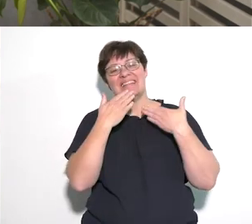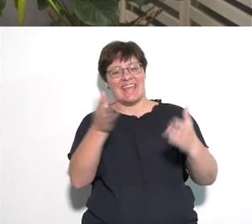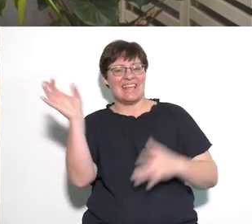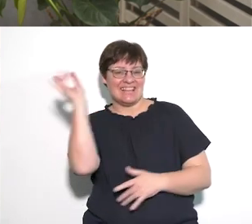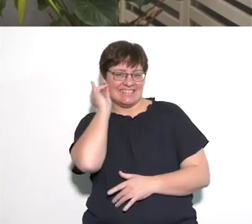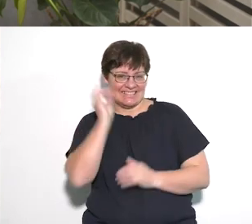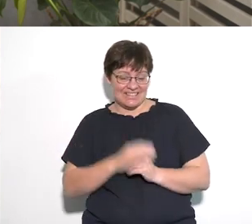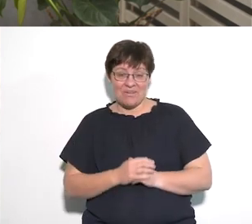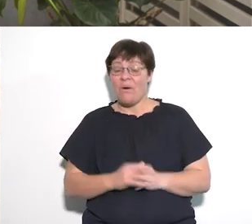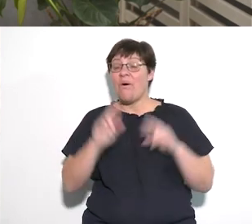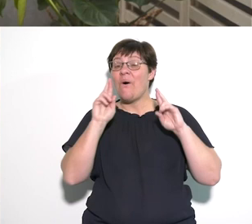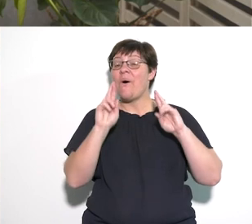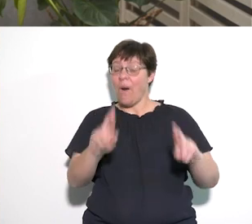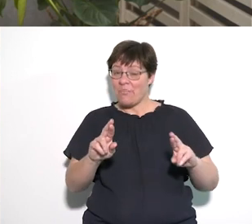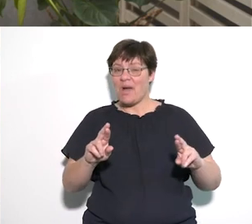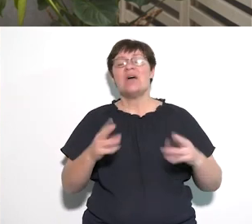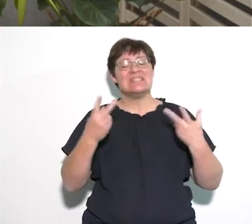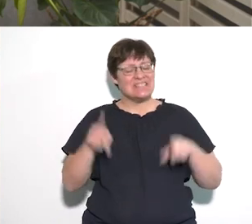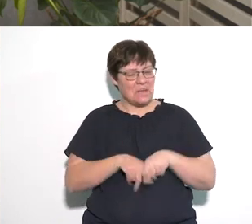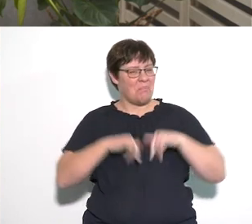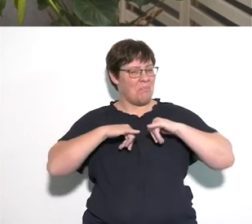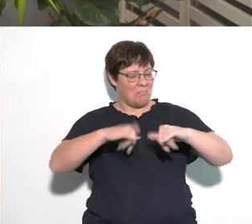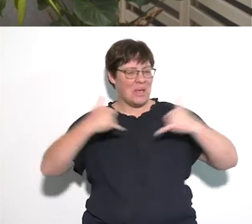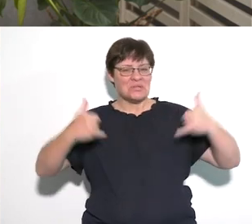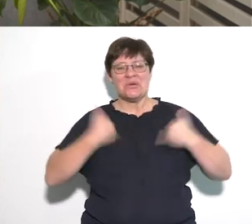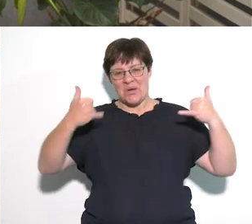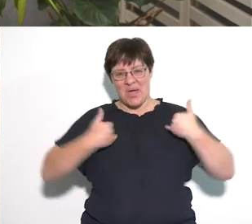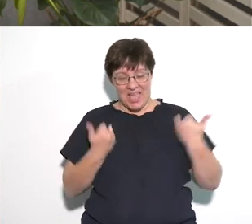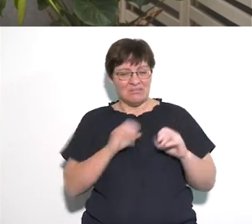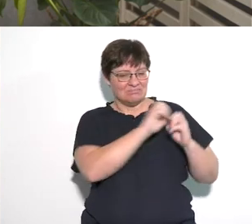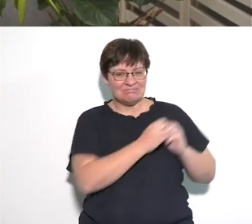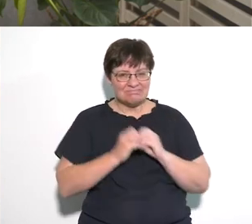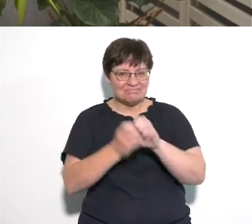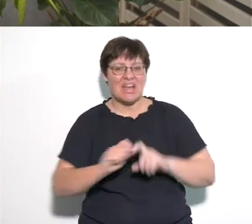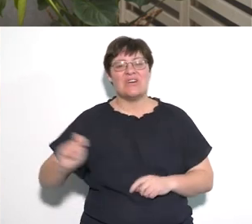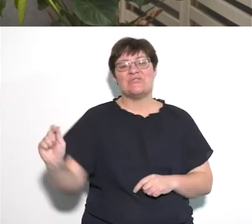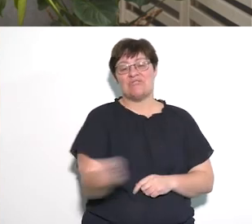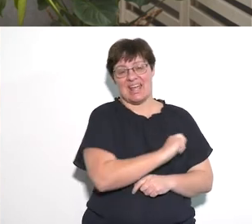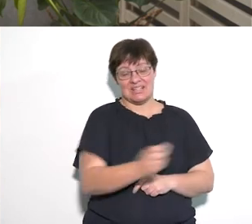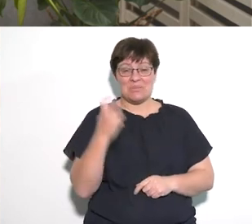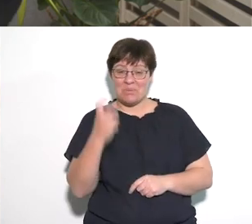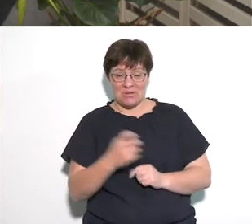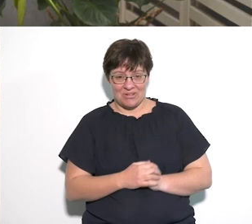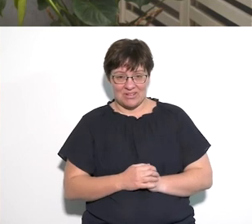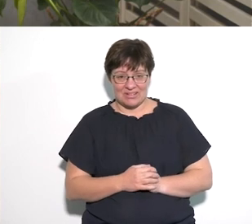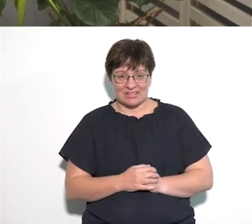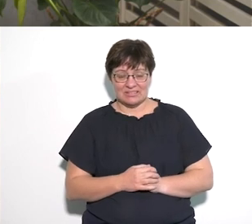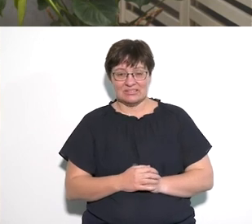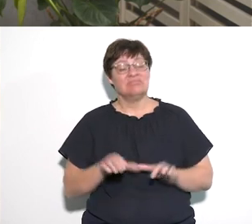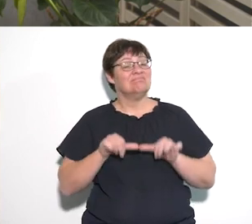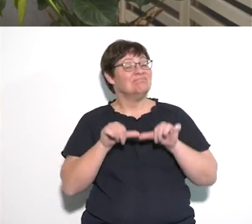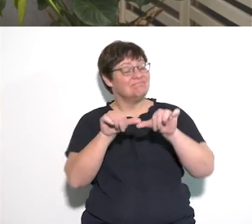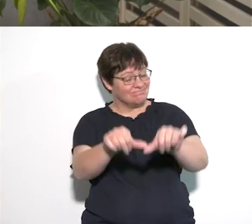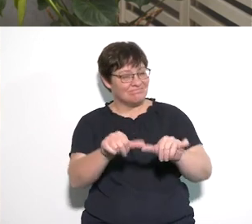Thank you for listening. I hope you've had as much fun as I have making your racket and your ball. Now